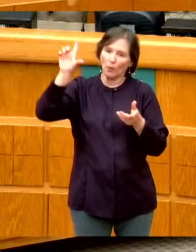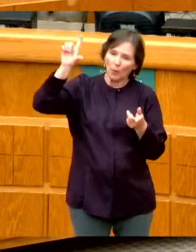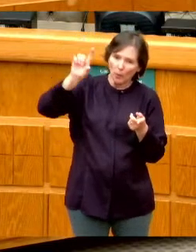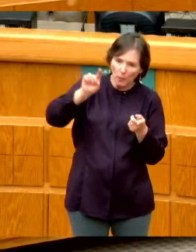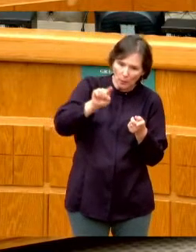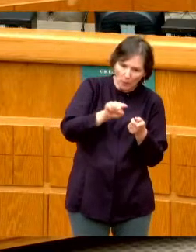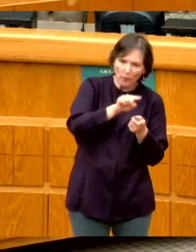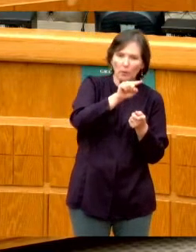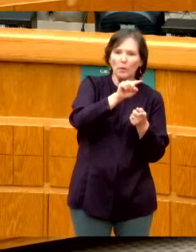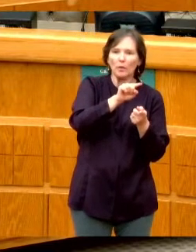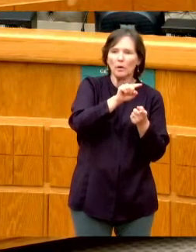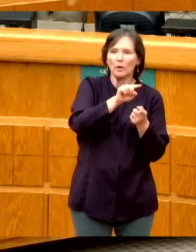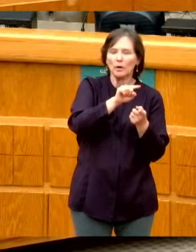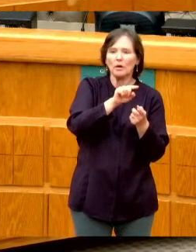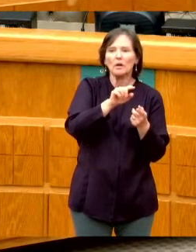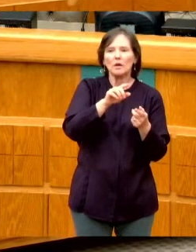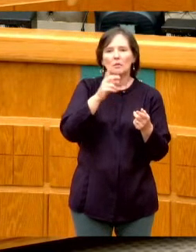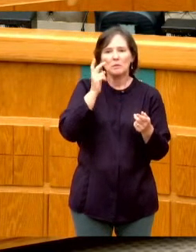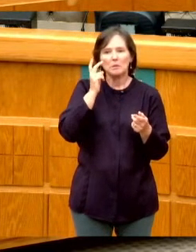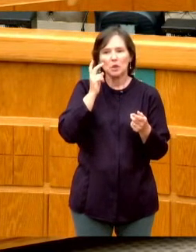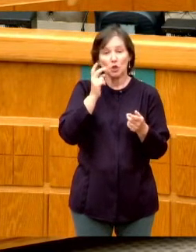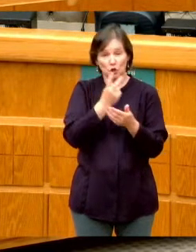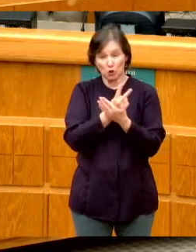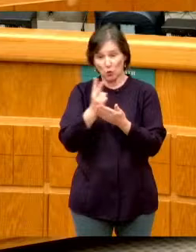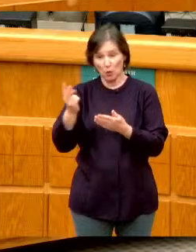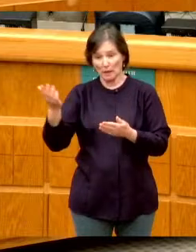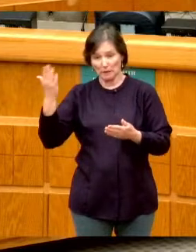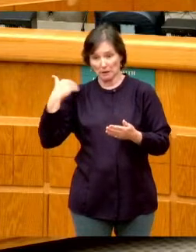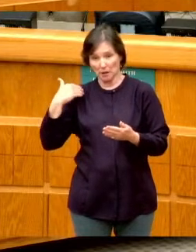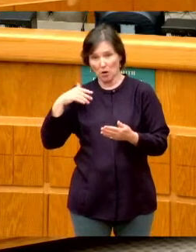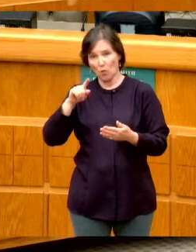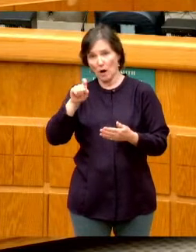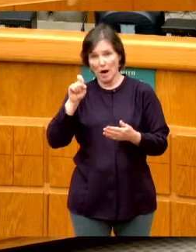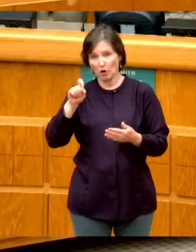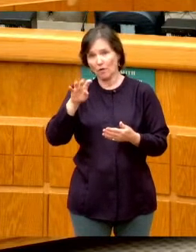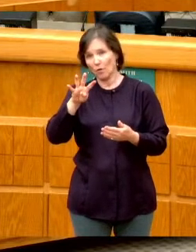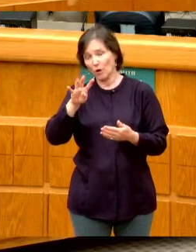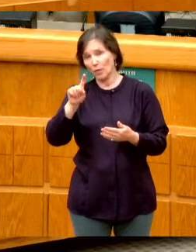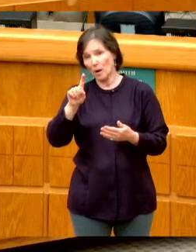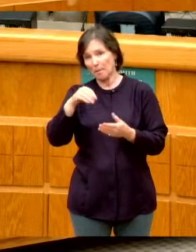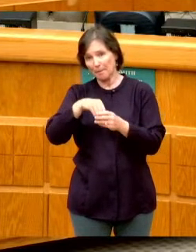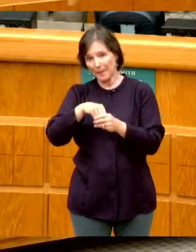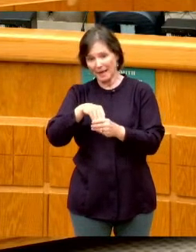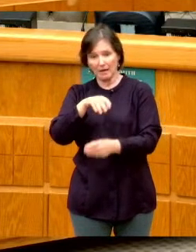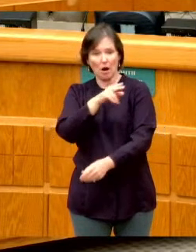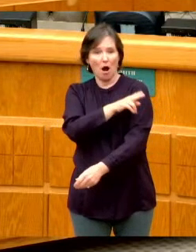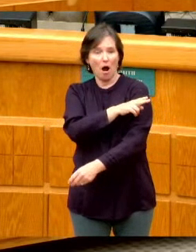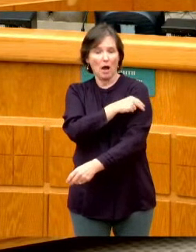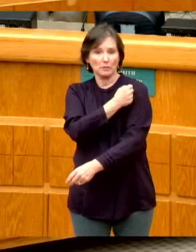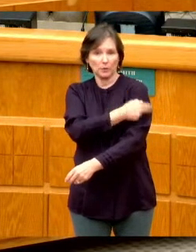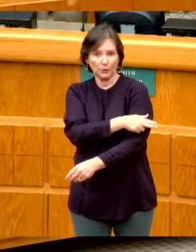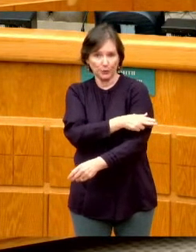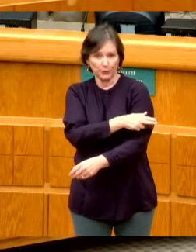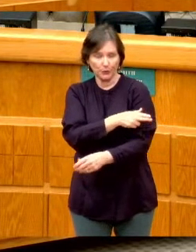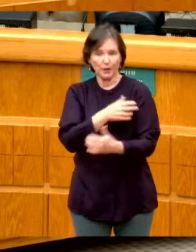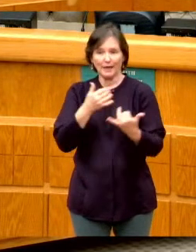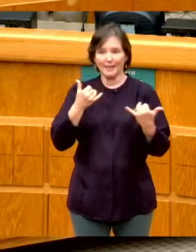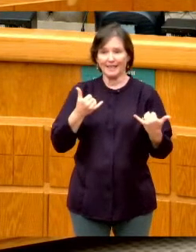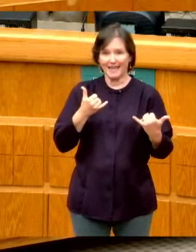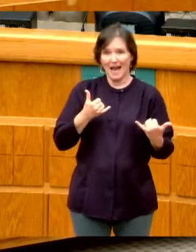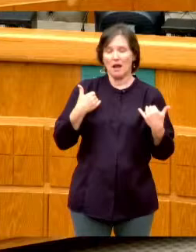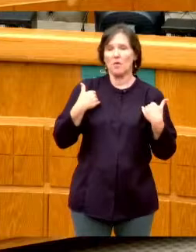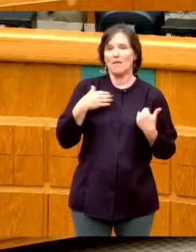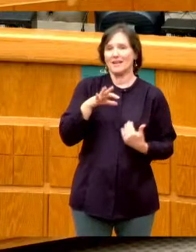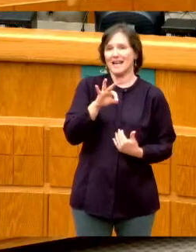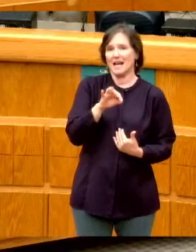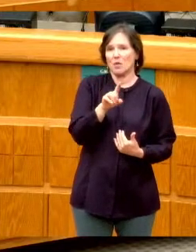side, 141 people 2 weeks ago were hospitalized with COVID-19. And as of today, 91 people